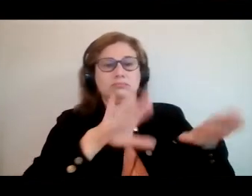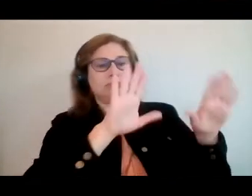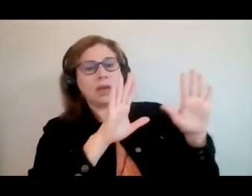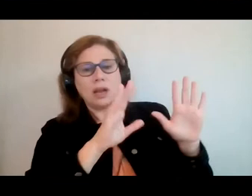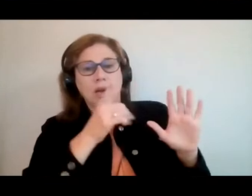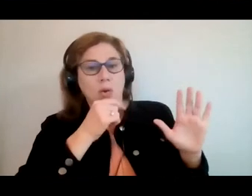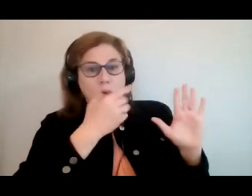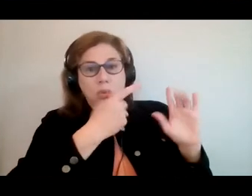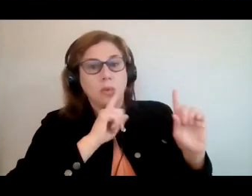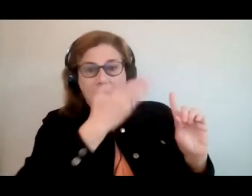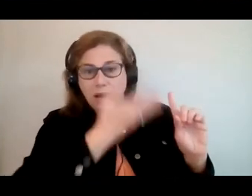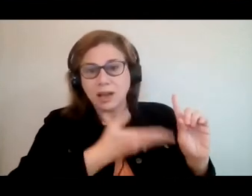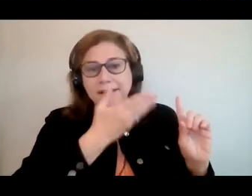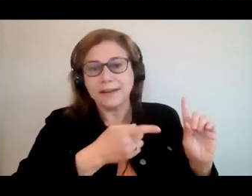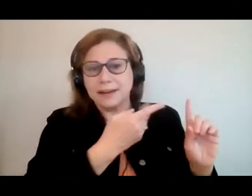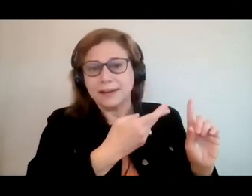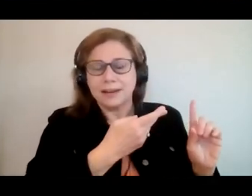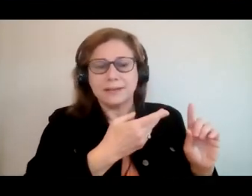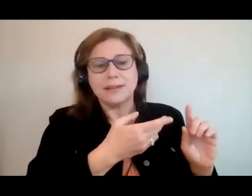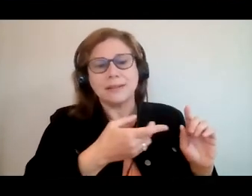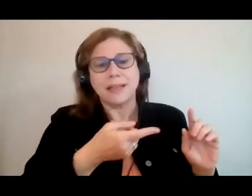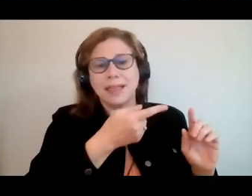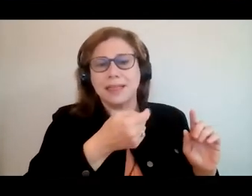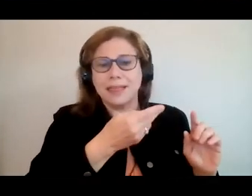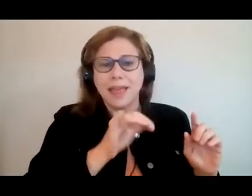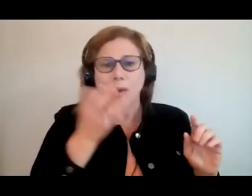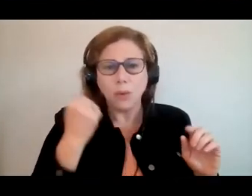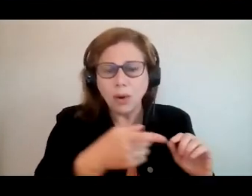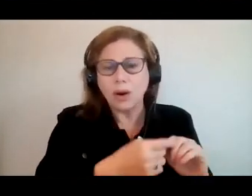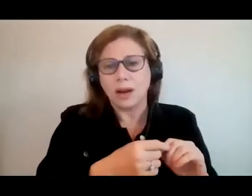simple tragedy of just losing someone you love.